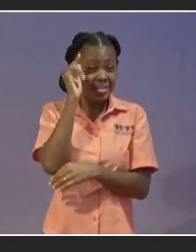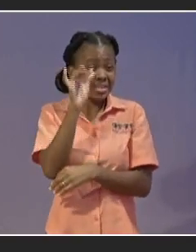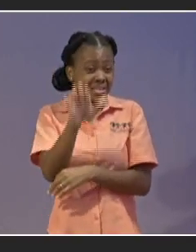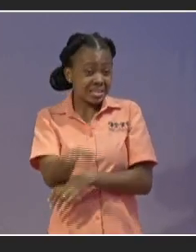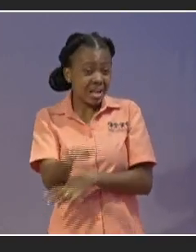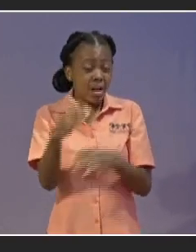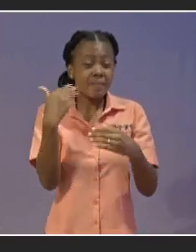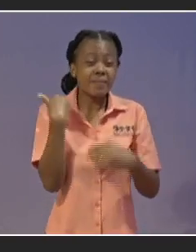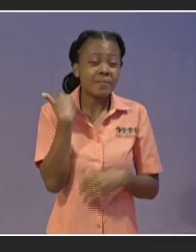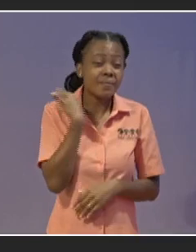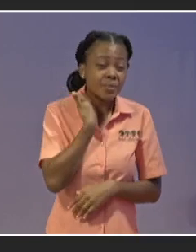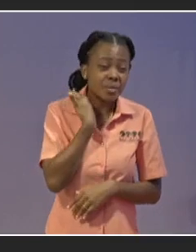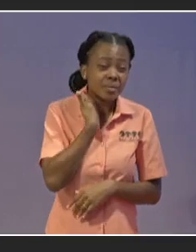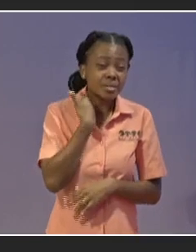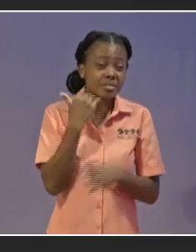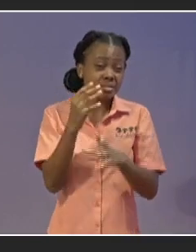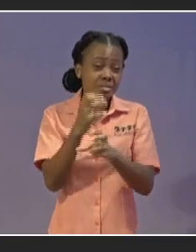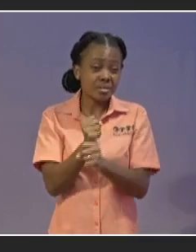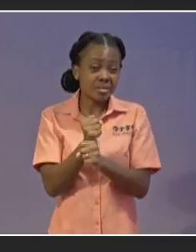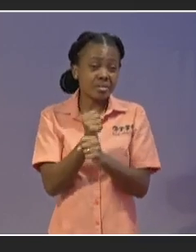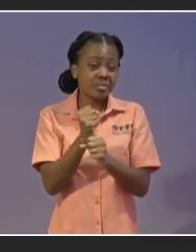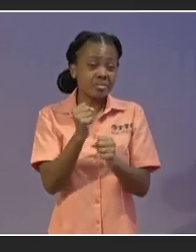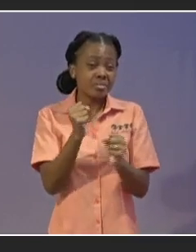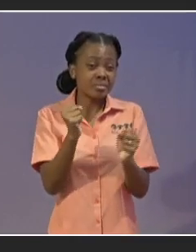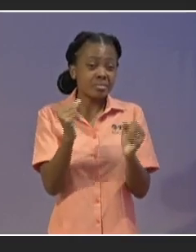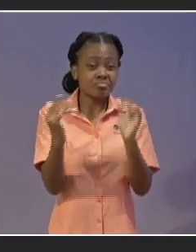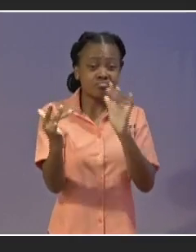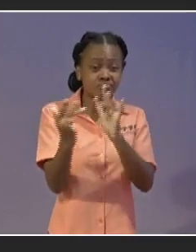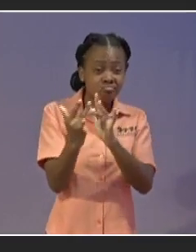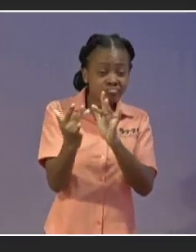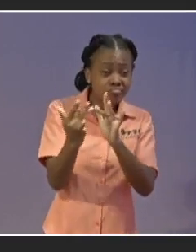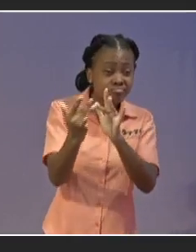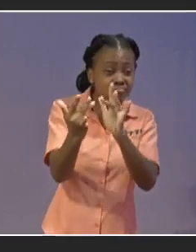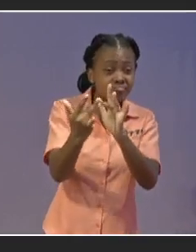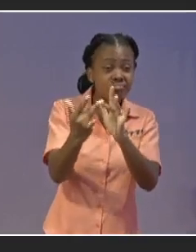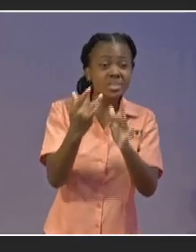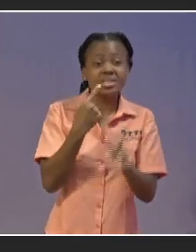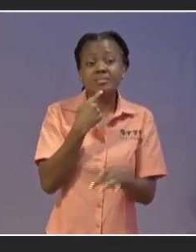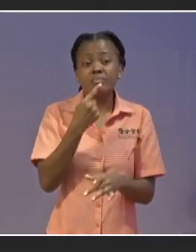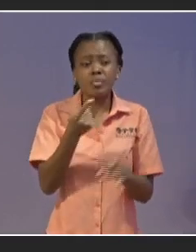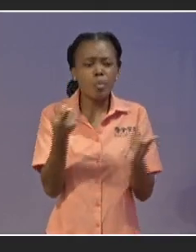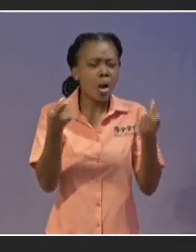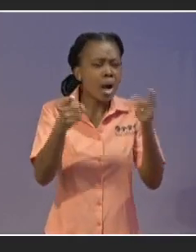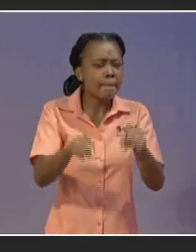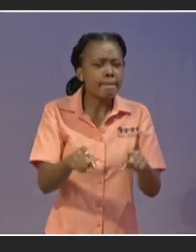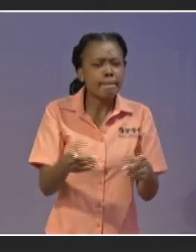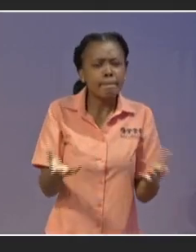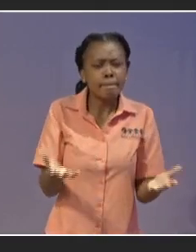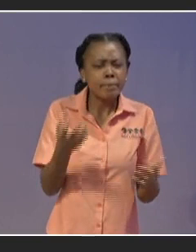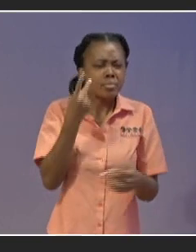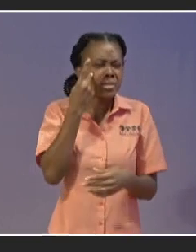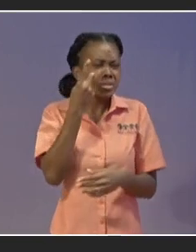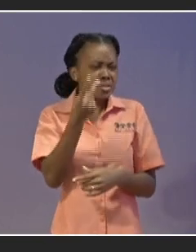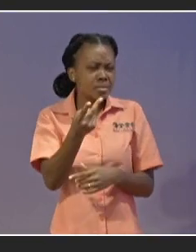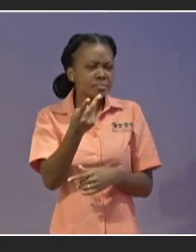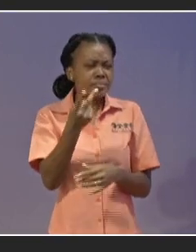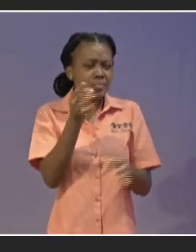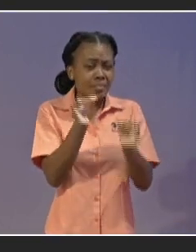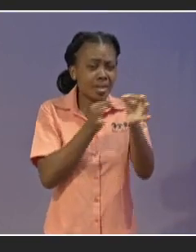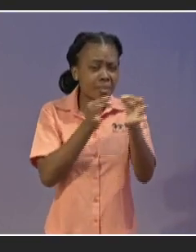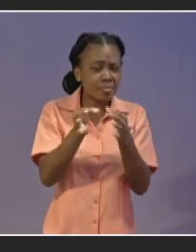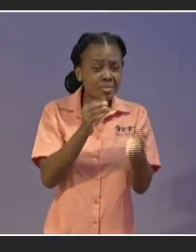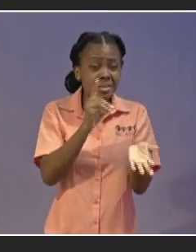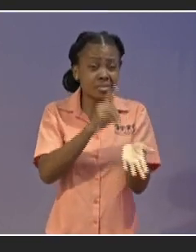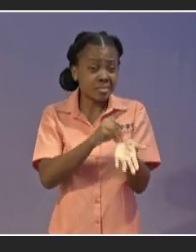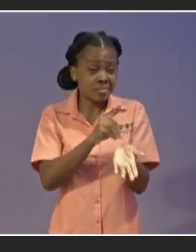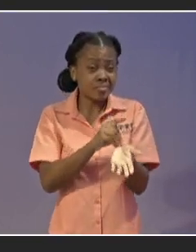happening, and ask them, what do I do? Liaise with your doctor, your family doctor, your pediatrician, your nurse. Have their link there to make sure